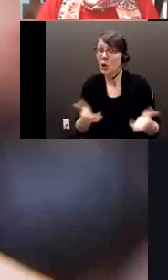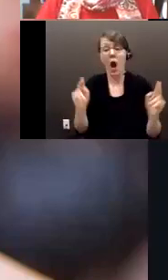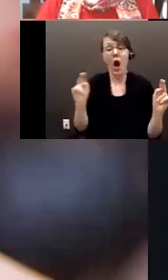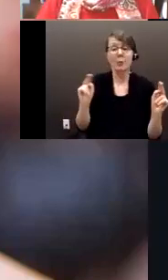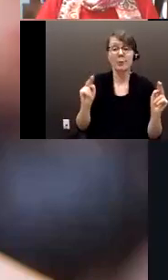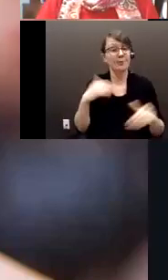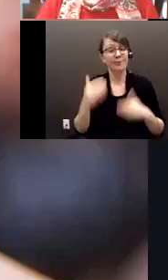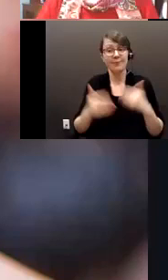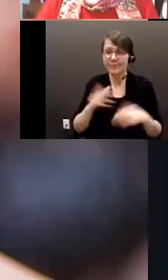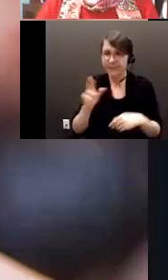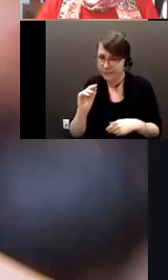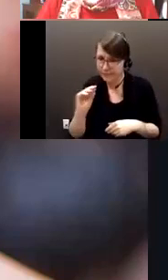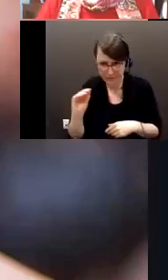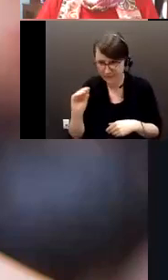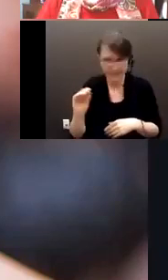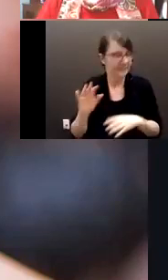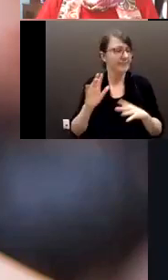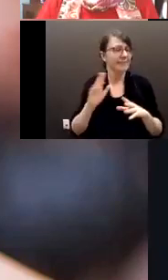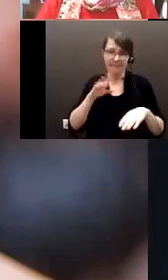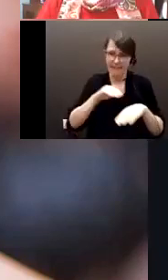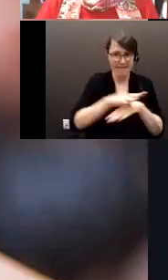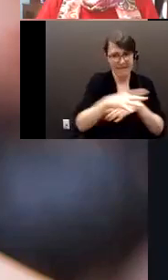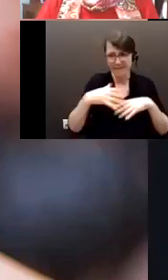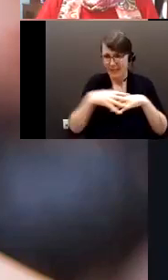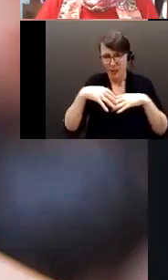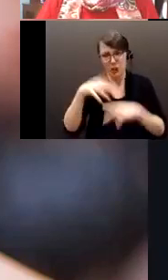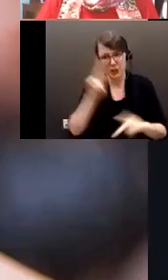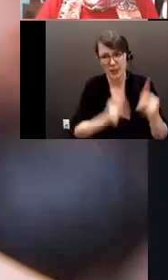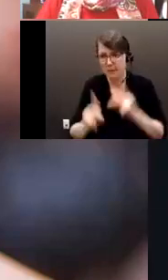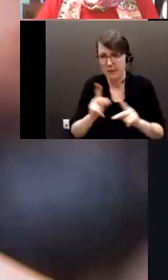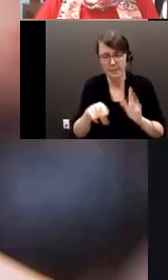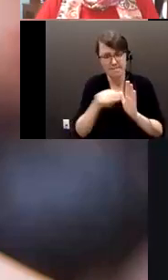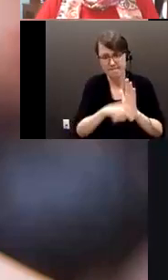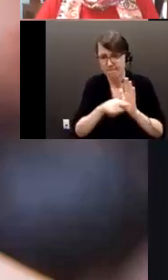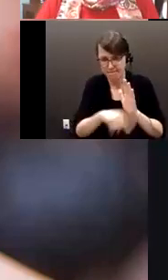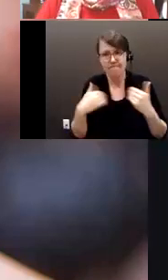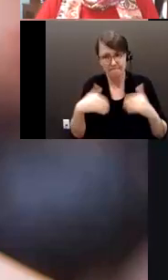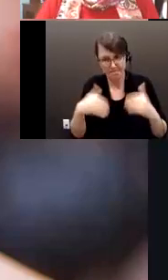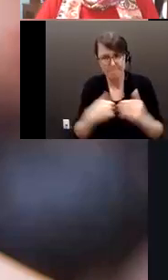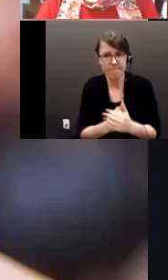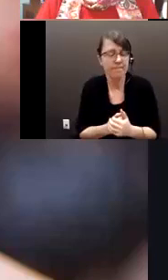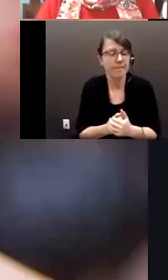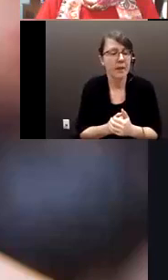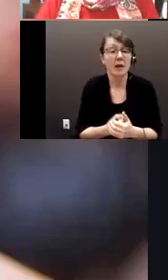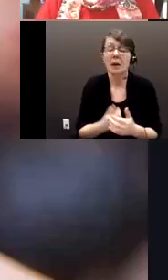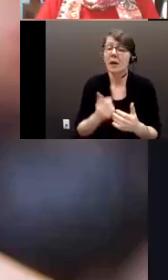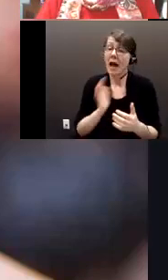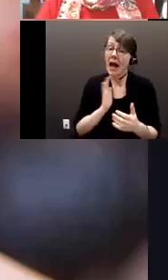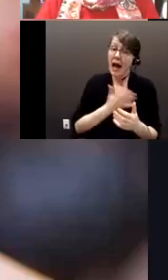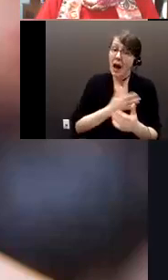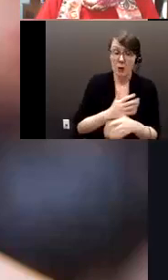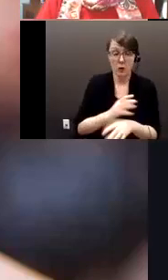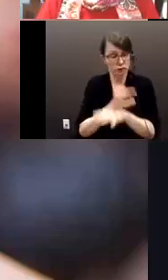on many aspects of life for Indigenous peoples. Many of our practices, including the way we care for